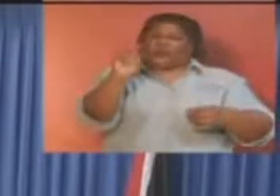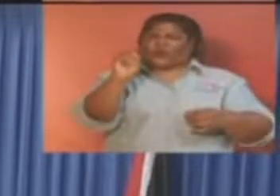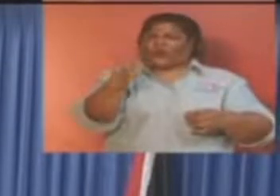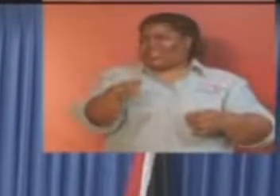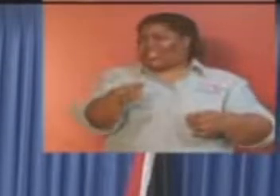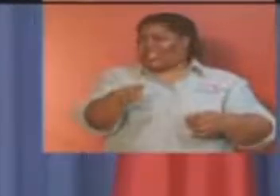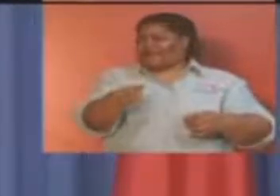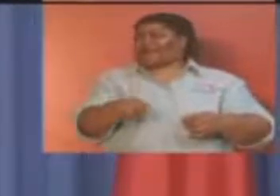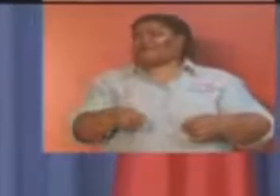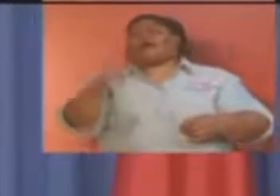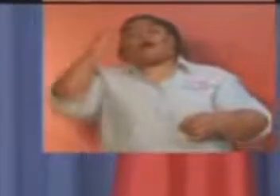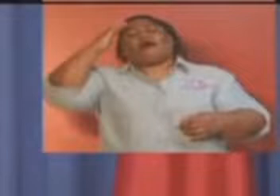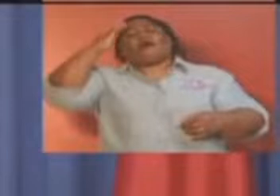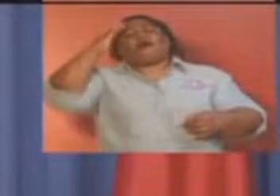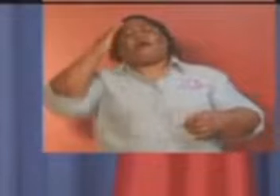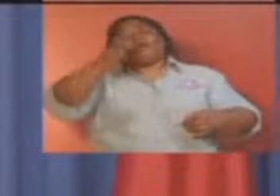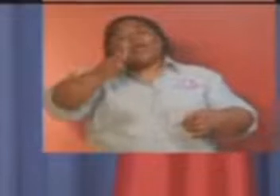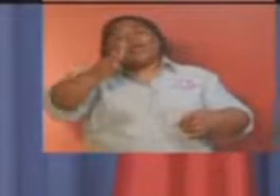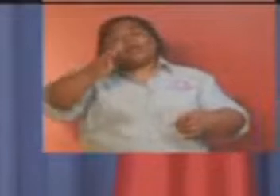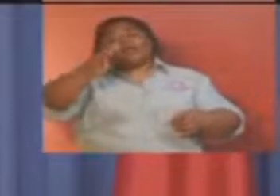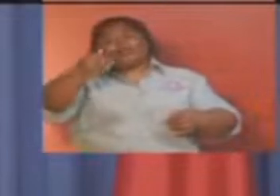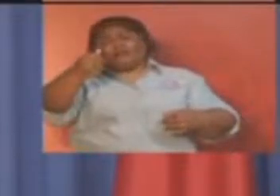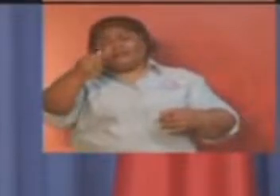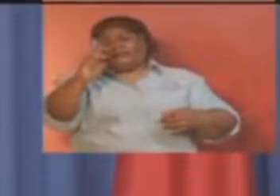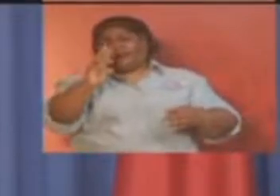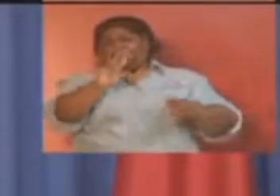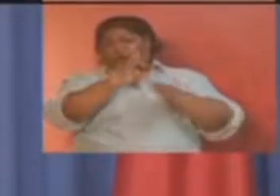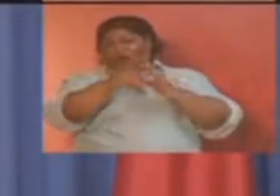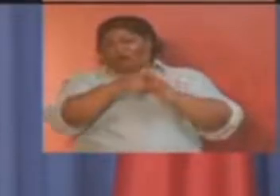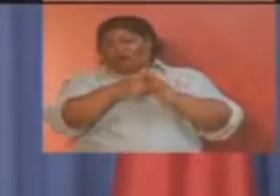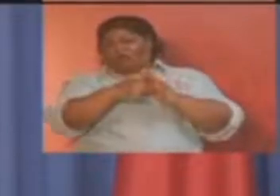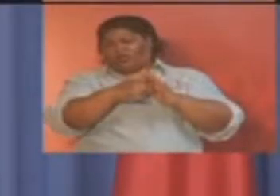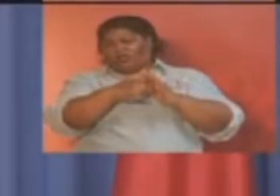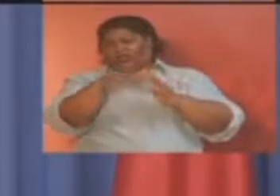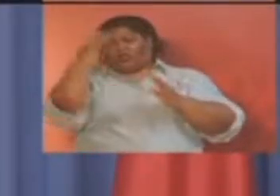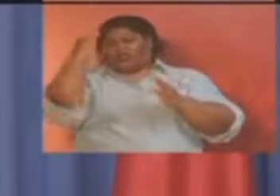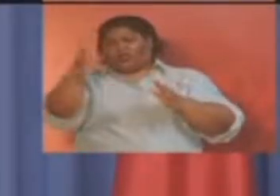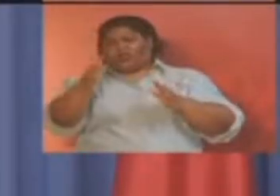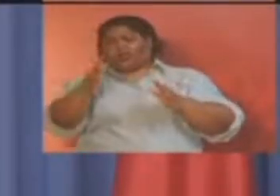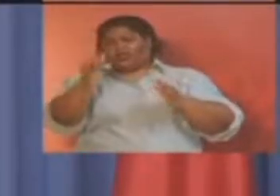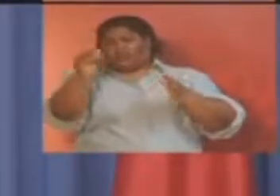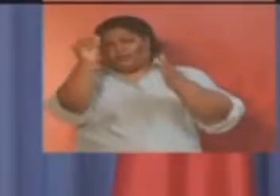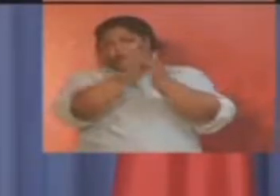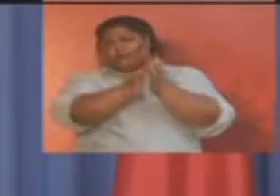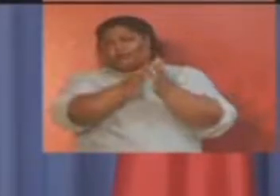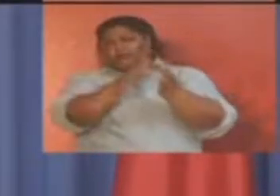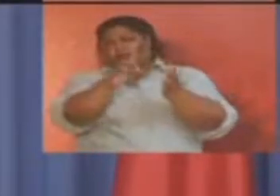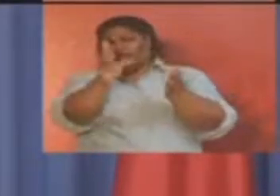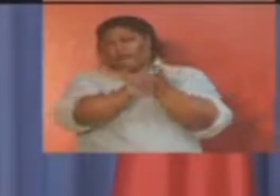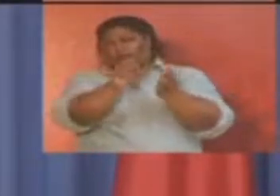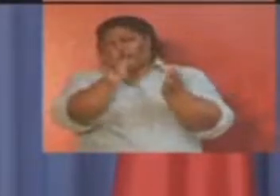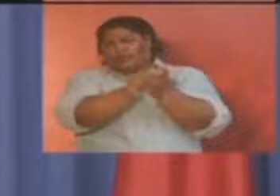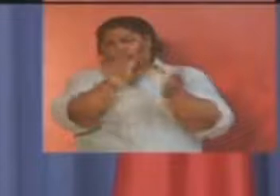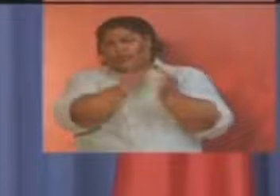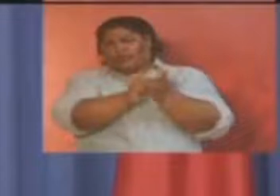new regulations should take place in the next few hours. Exercise. We're being asked about persons being allowed to continue